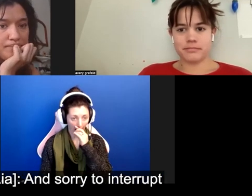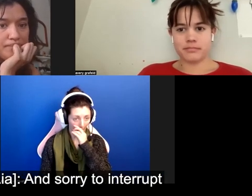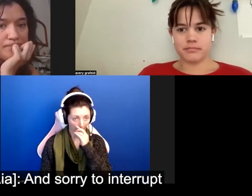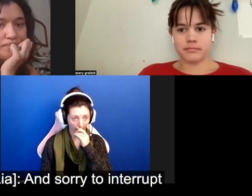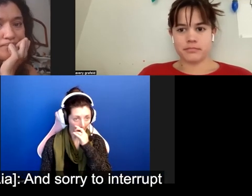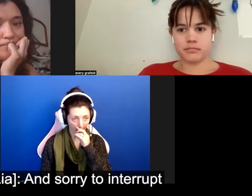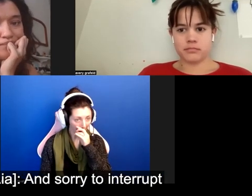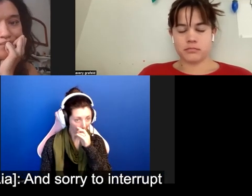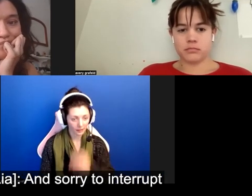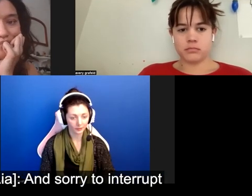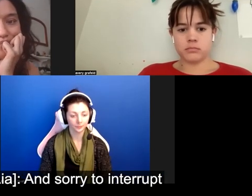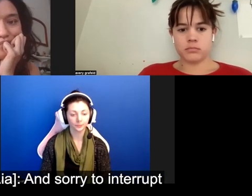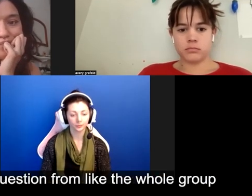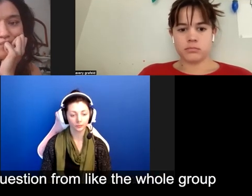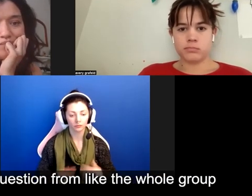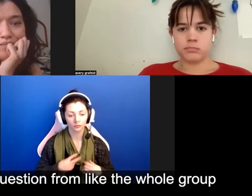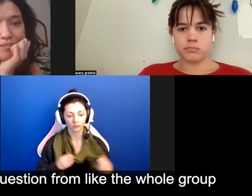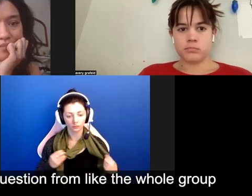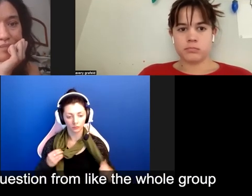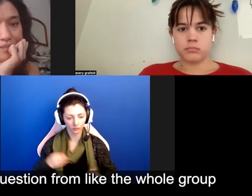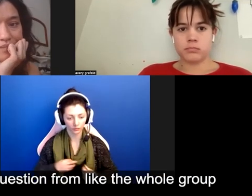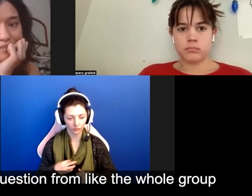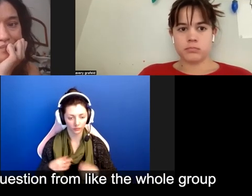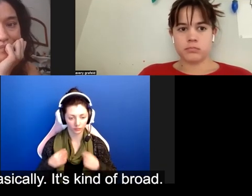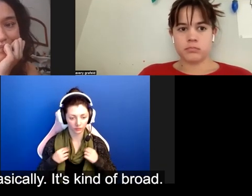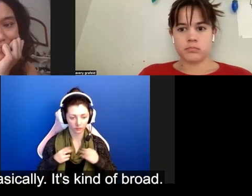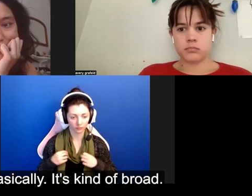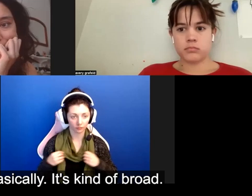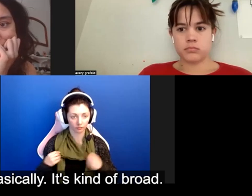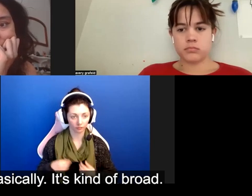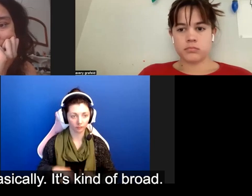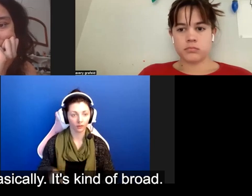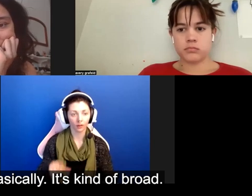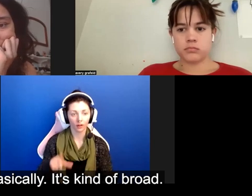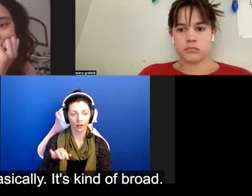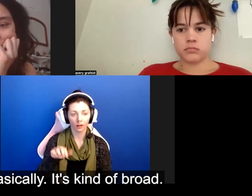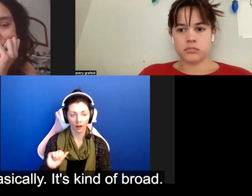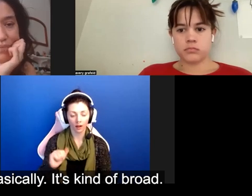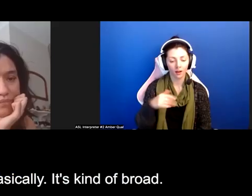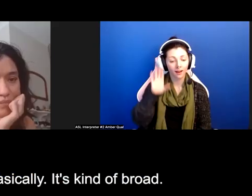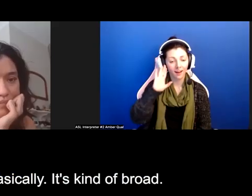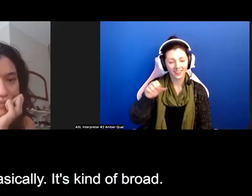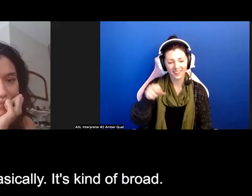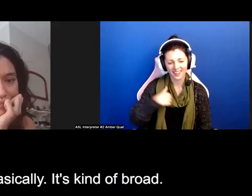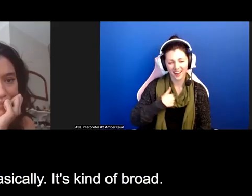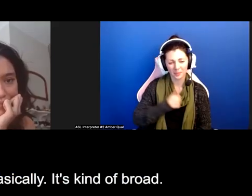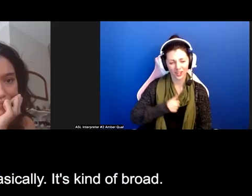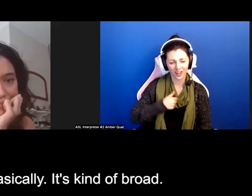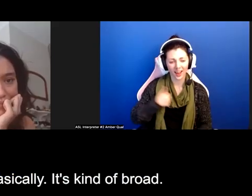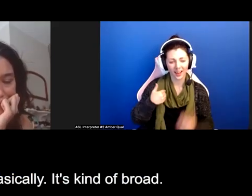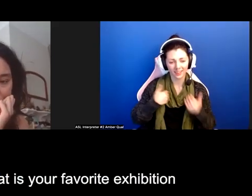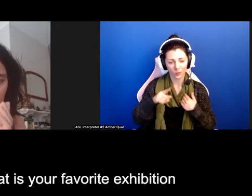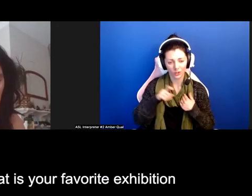And sorry, coming back to me, I have a question from like the whole group, basically. It's kind of a